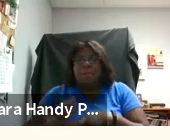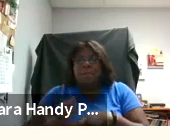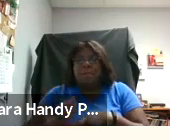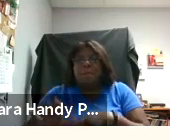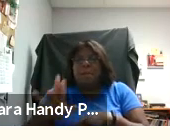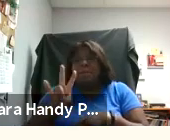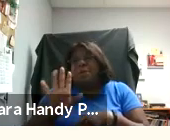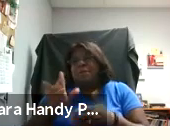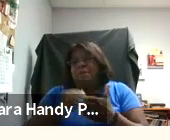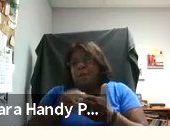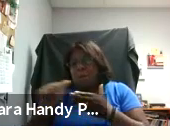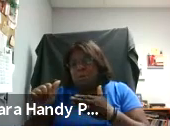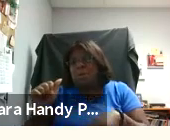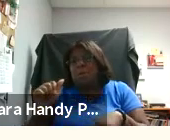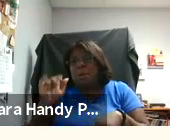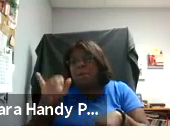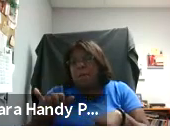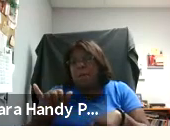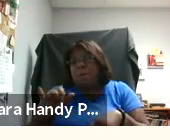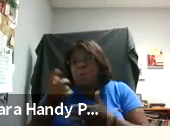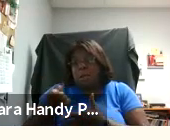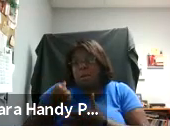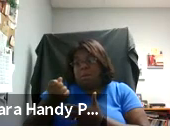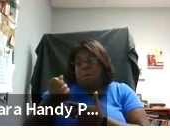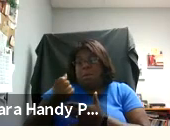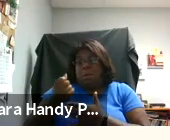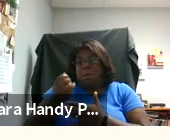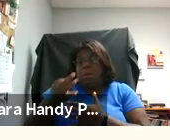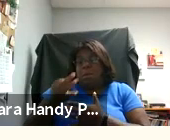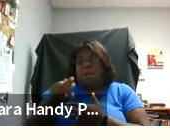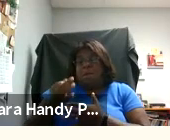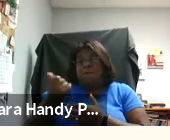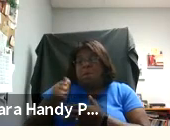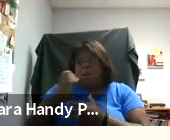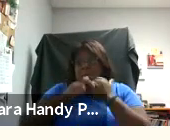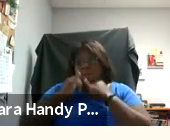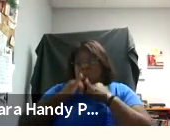$75,000 that we held back just in case of any errors. And because of,